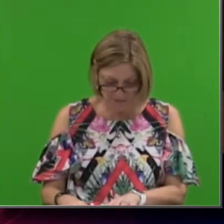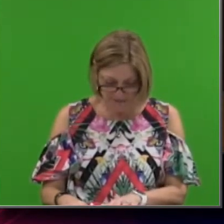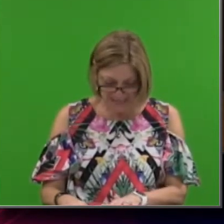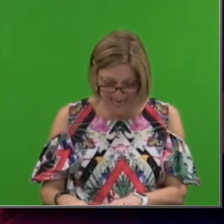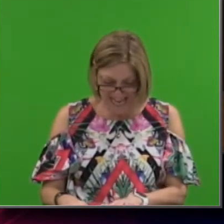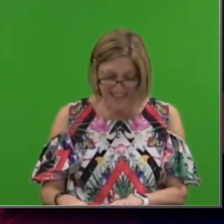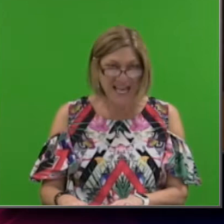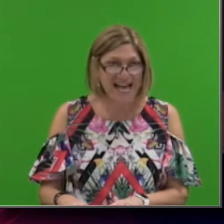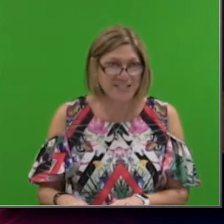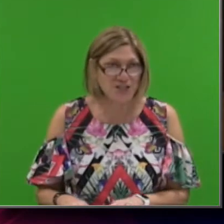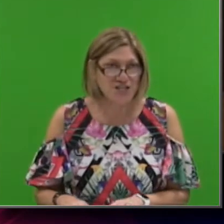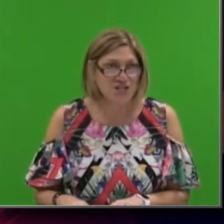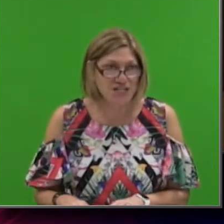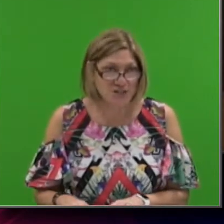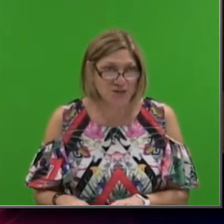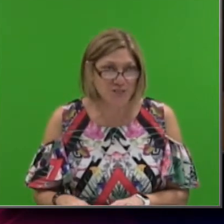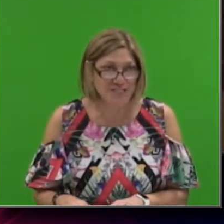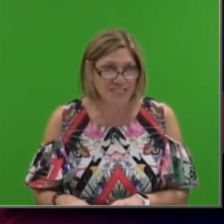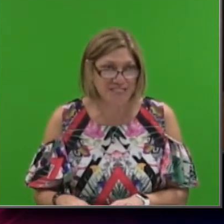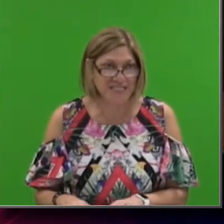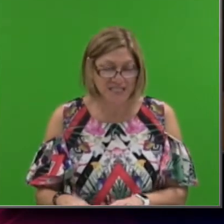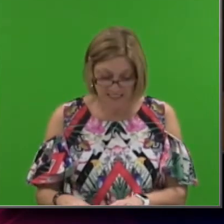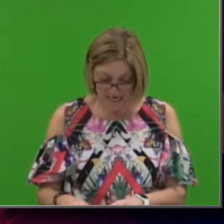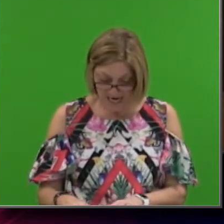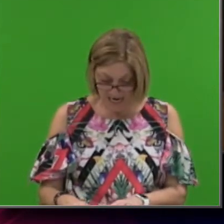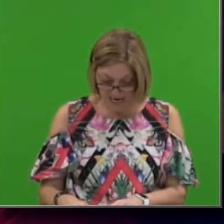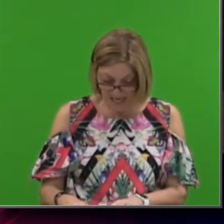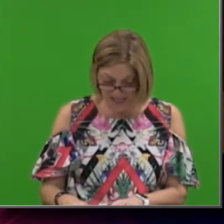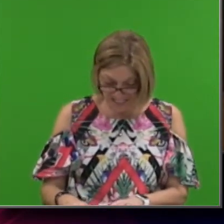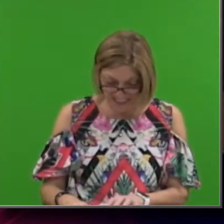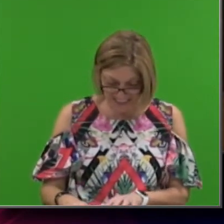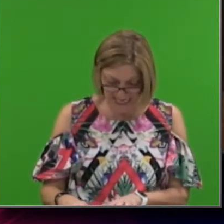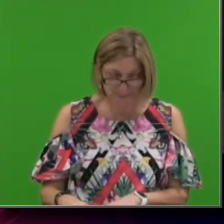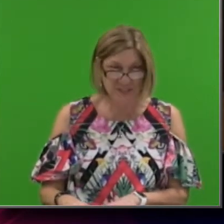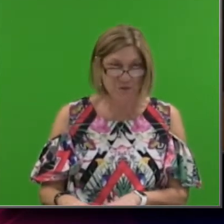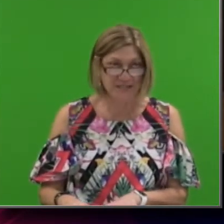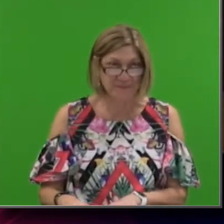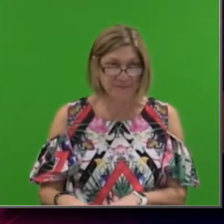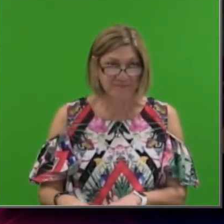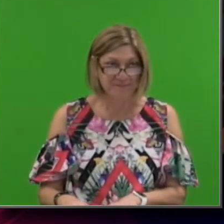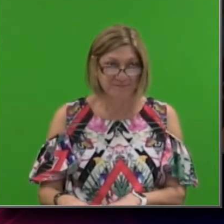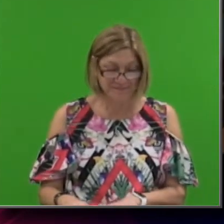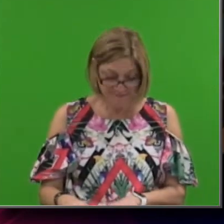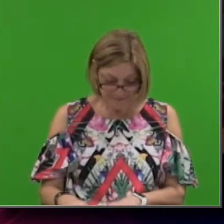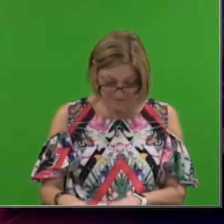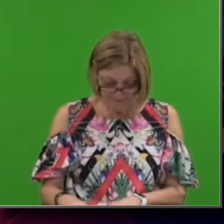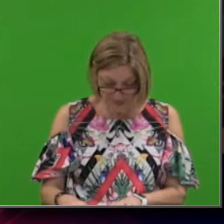change." At last, she turned to see Athena's tapestry.